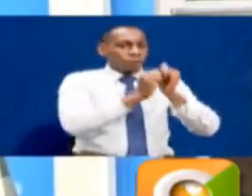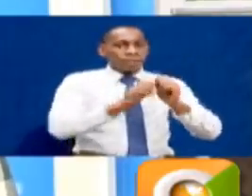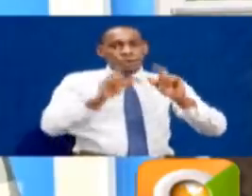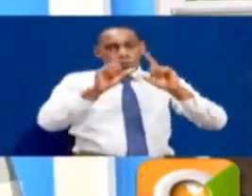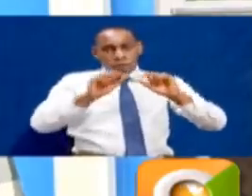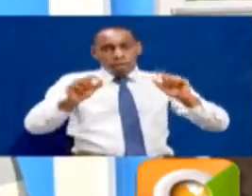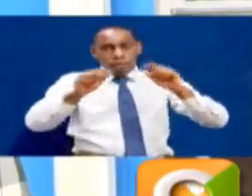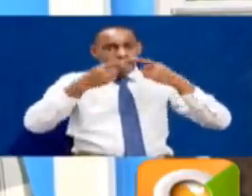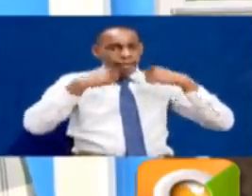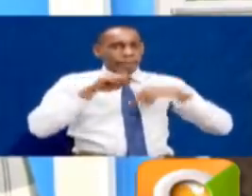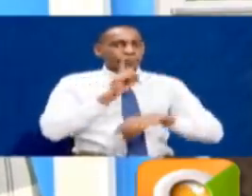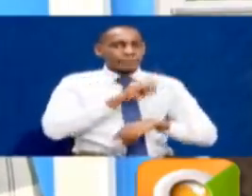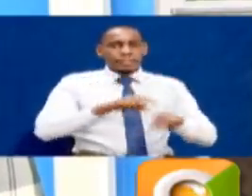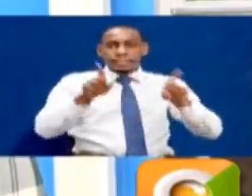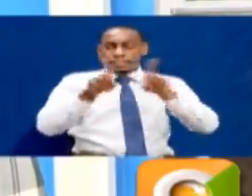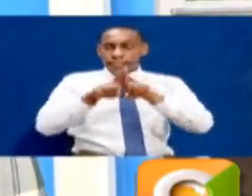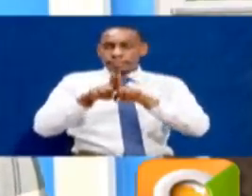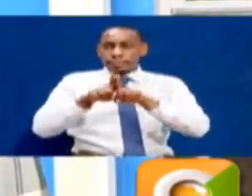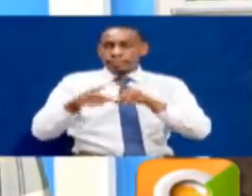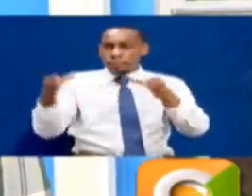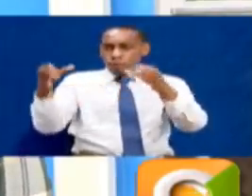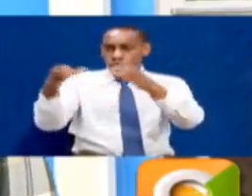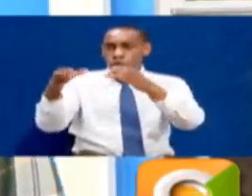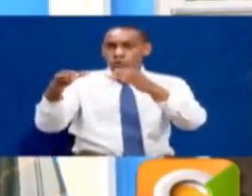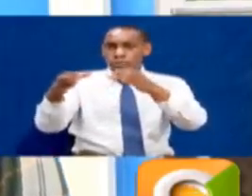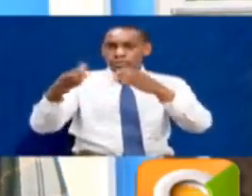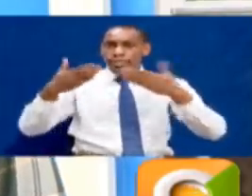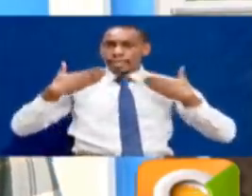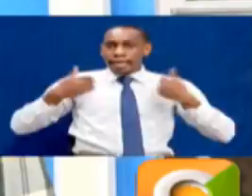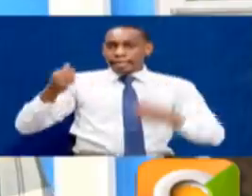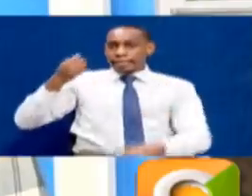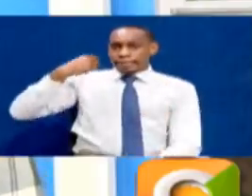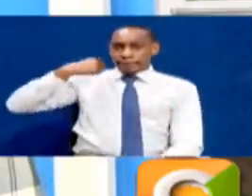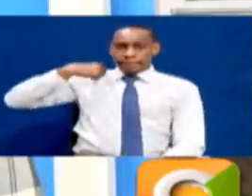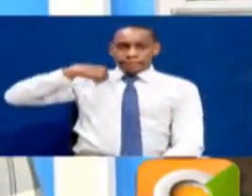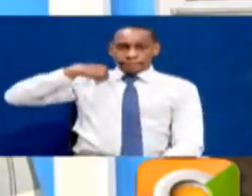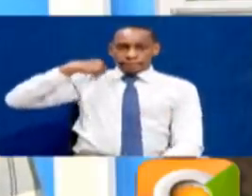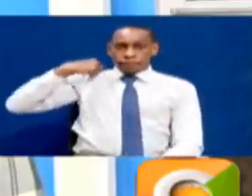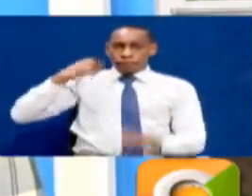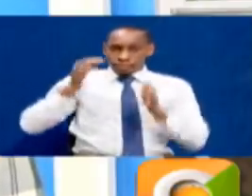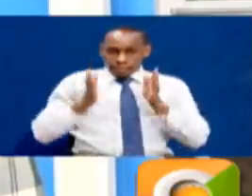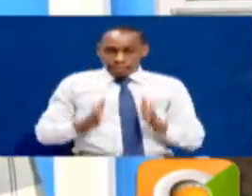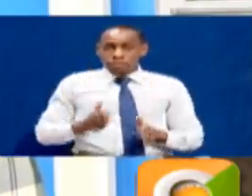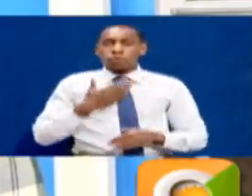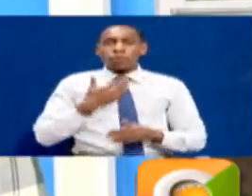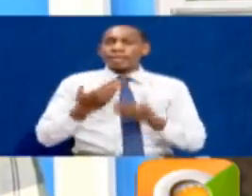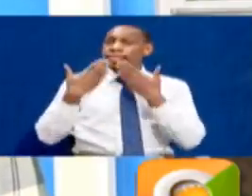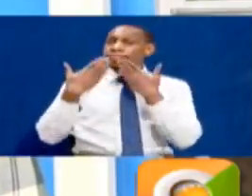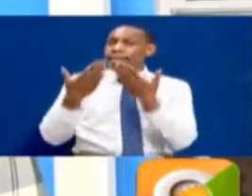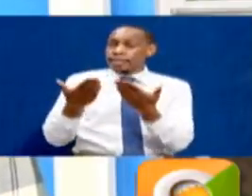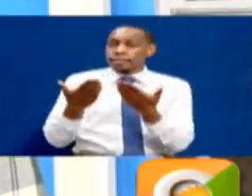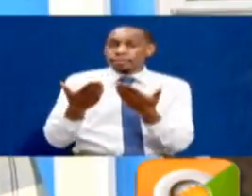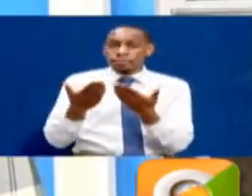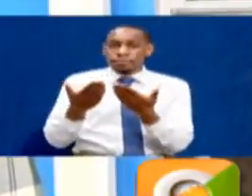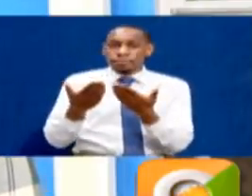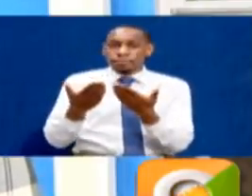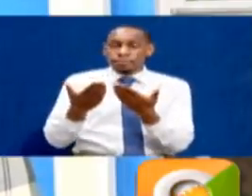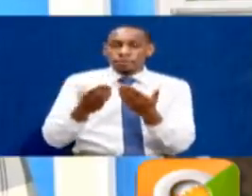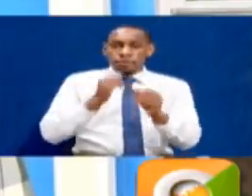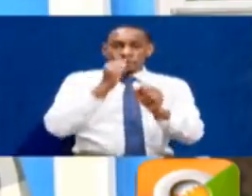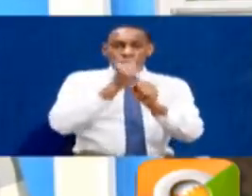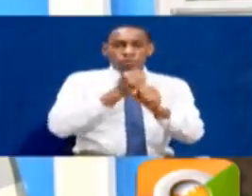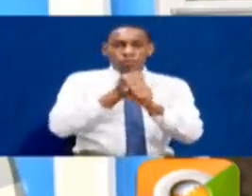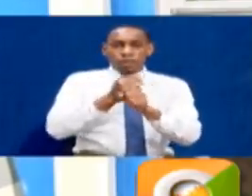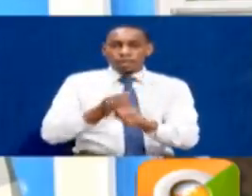has been stated, but also community health volunteers. I want to thank the work